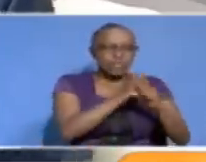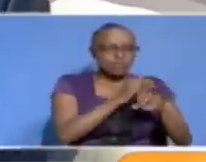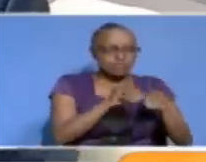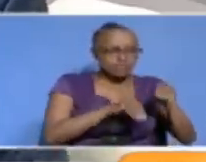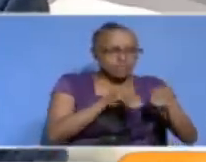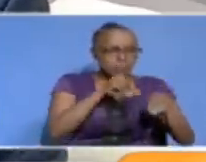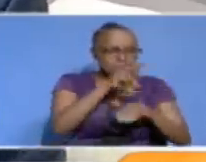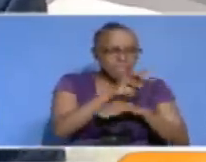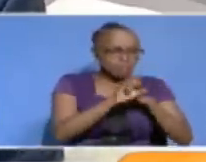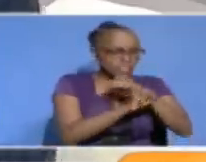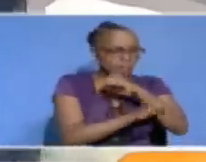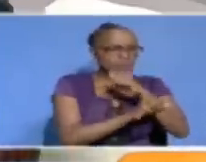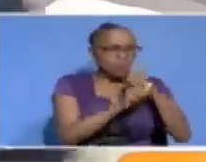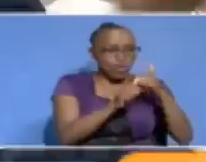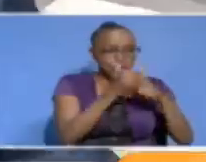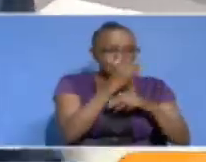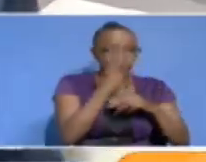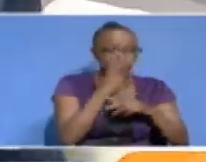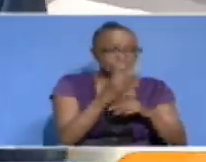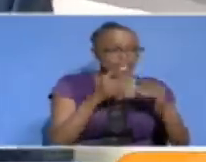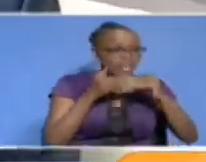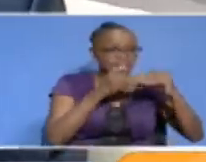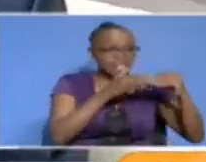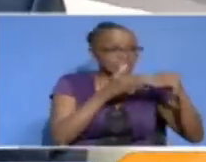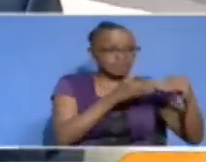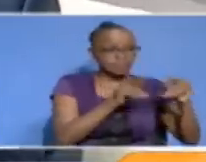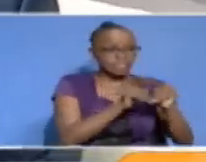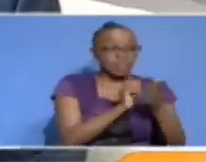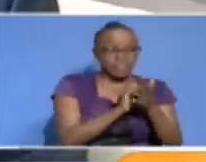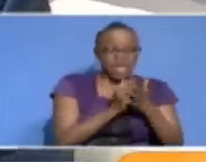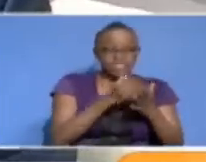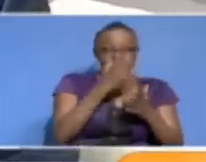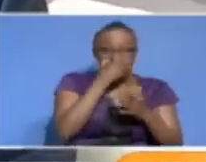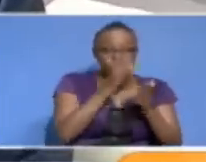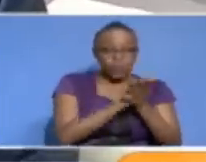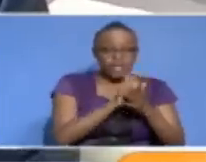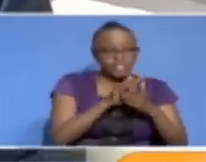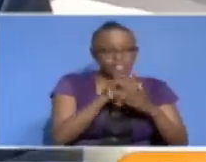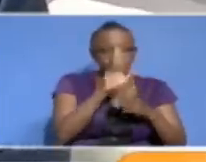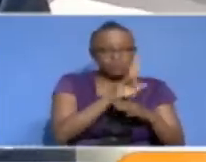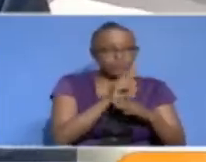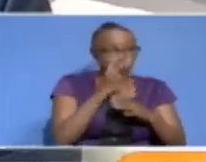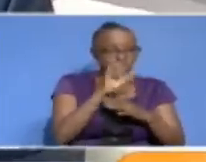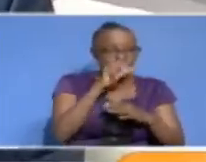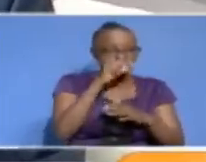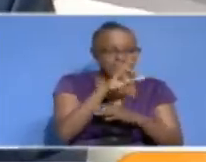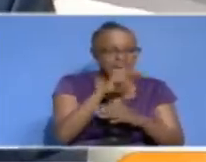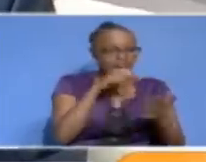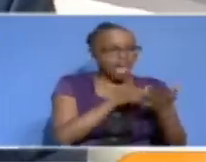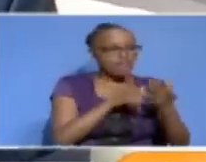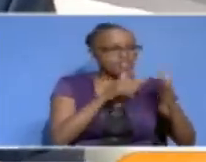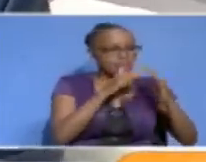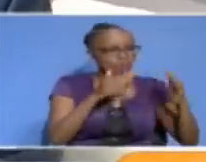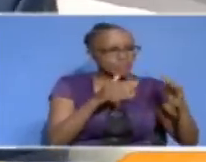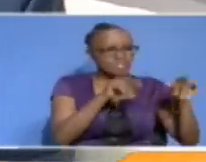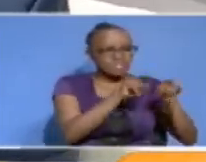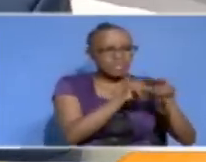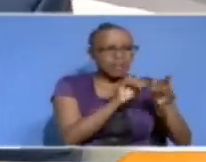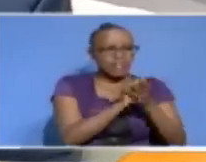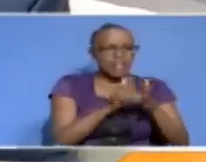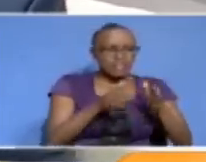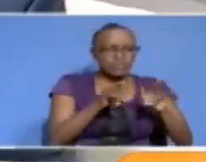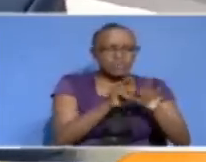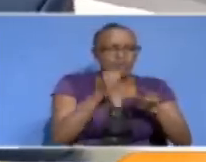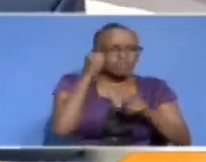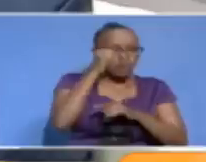Prime Minister, I'll support it. Because look at the kind of leadership Uhuru has portrayed and Ruto. Angalia mambo ya SGR, angalia mambo ya affordable housing. Na bado hii mambo ya barabara